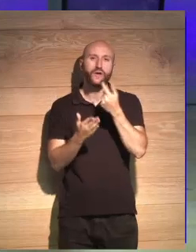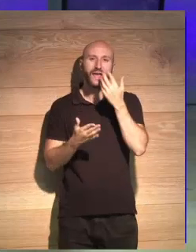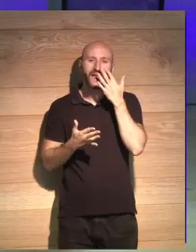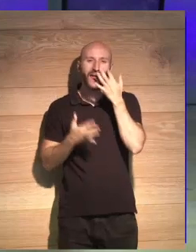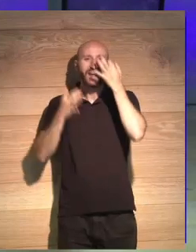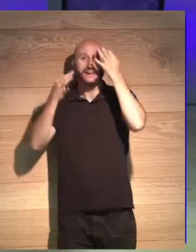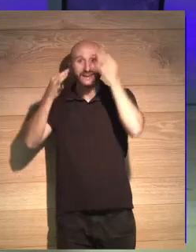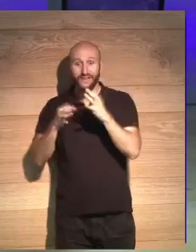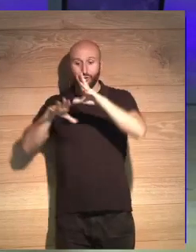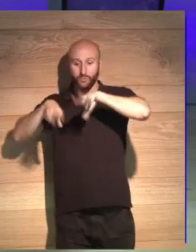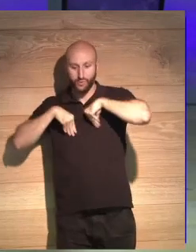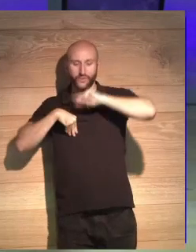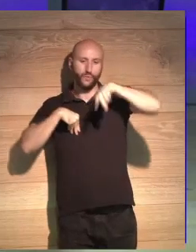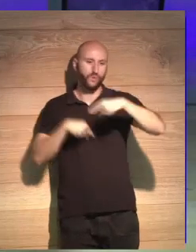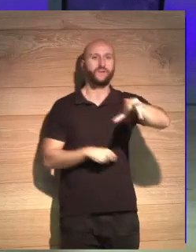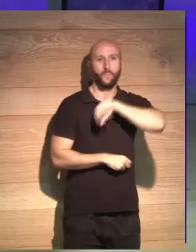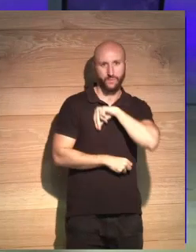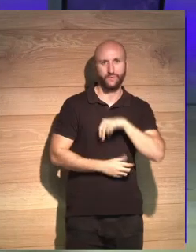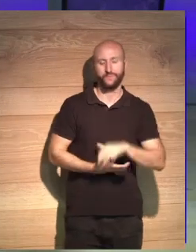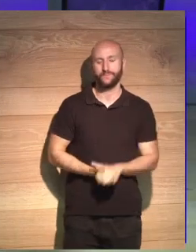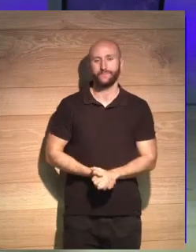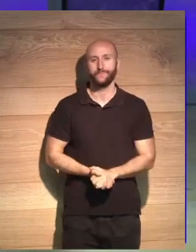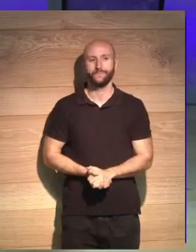say about this risk-reward